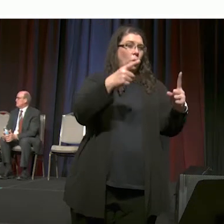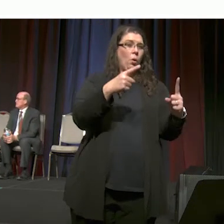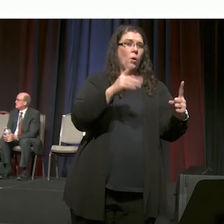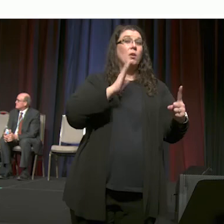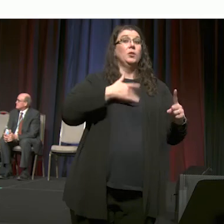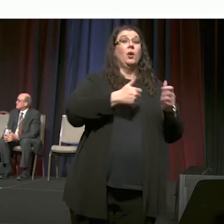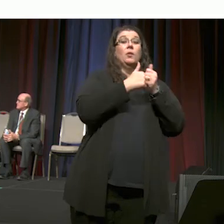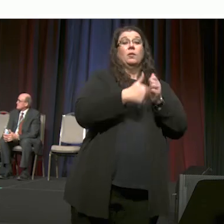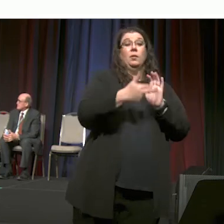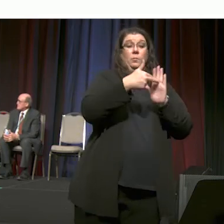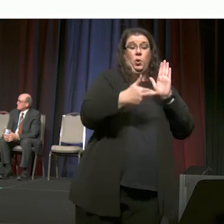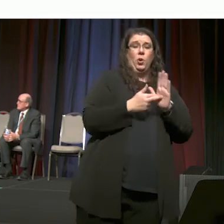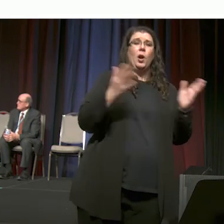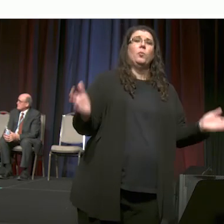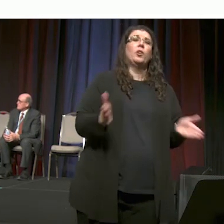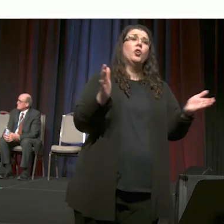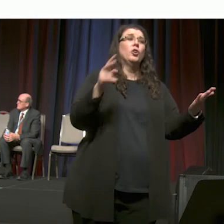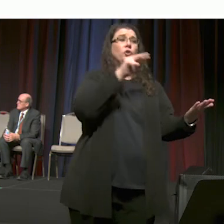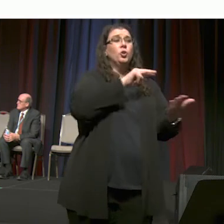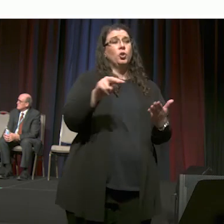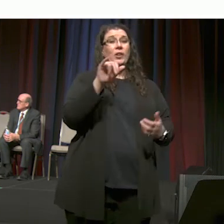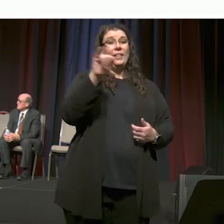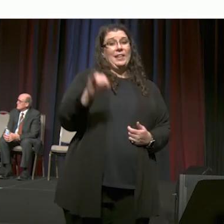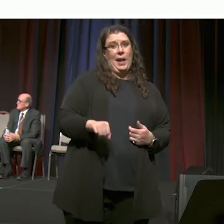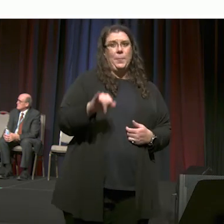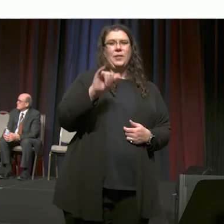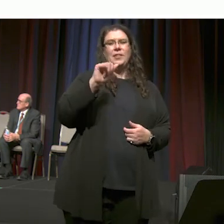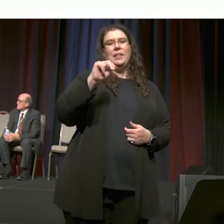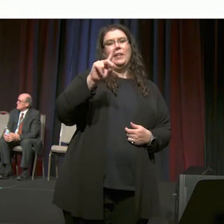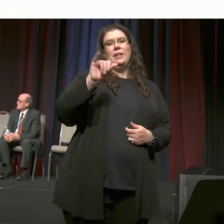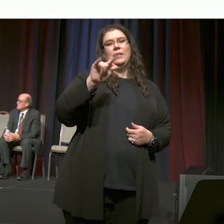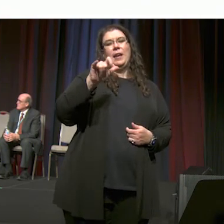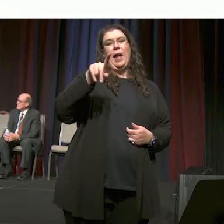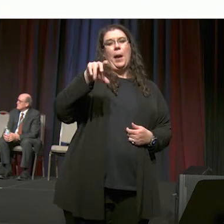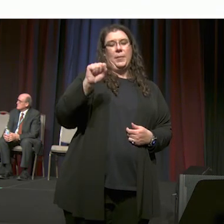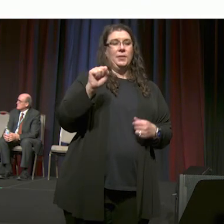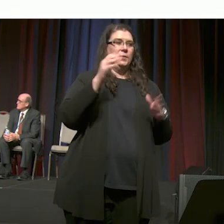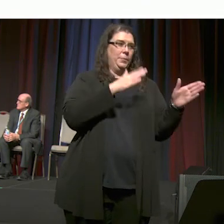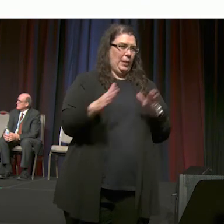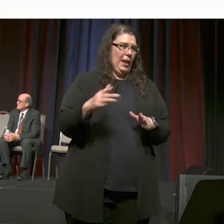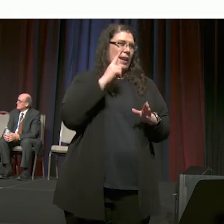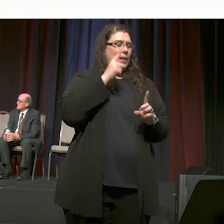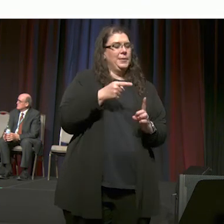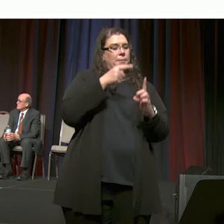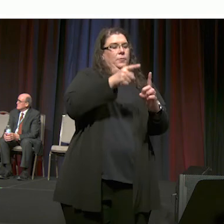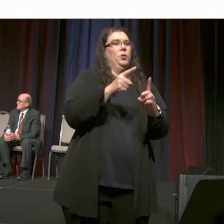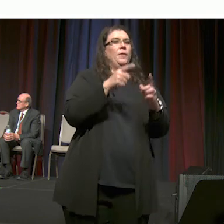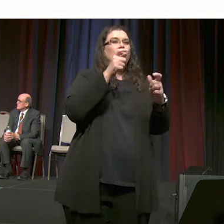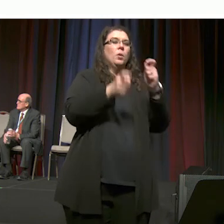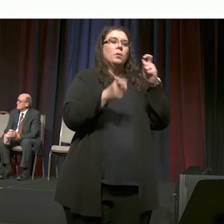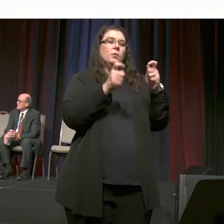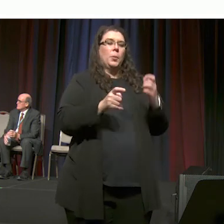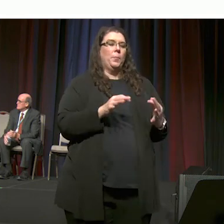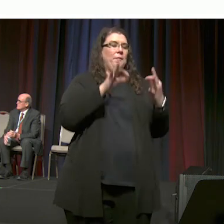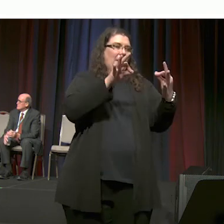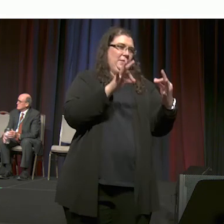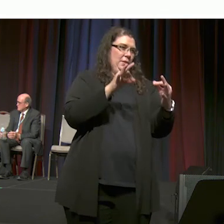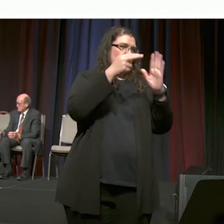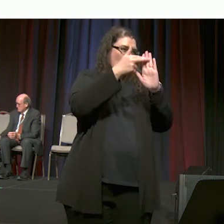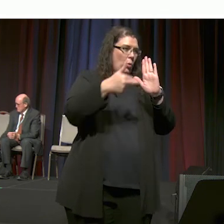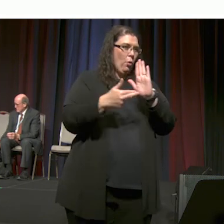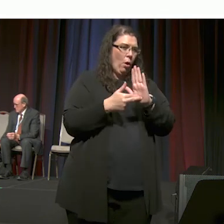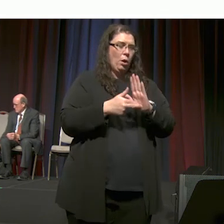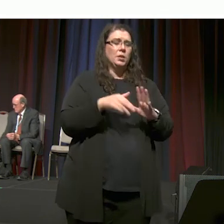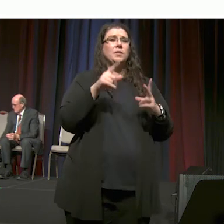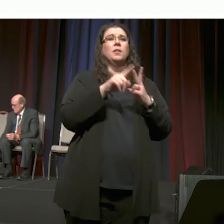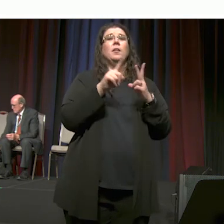would encourage you to look at the Indianapolis plan as a source for perfecting the protocols, but also look at the Indianapolis plan that